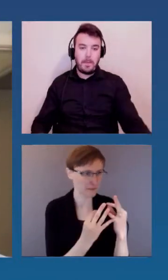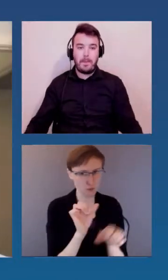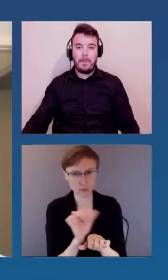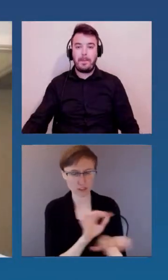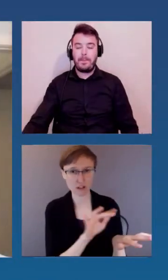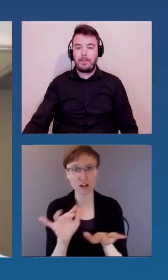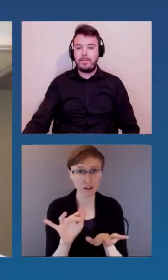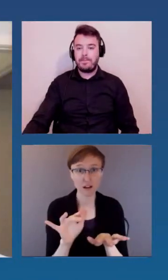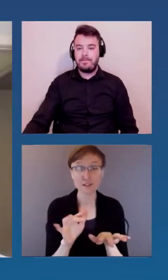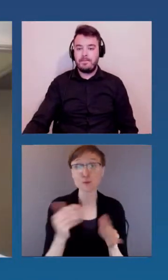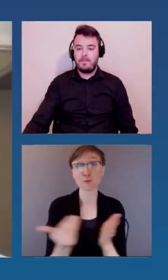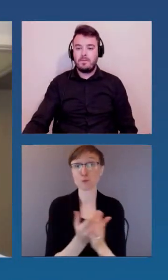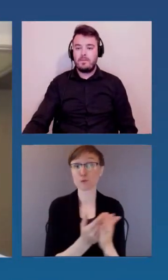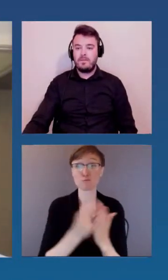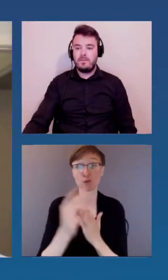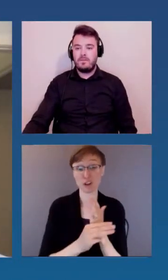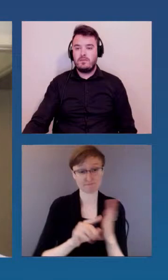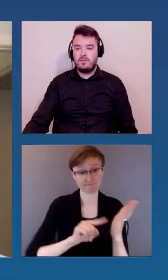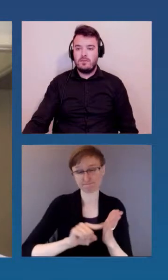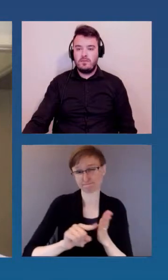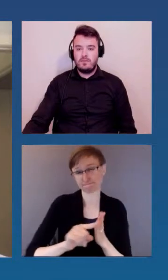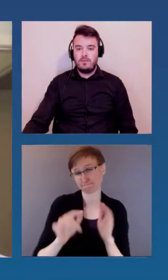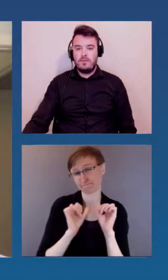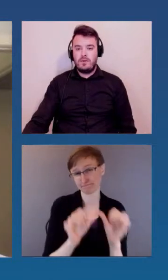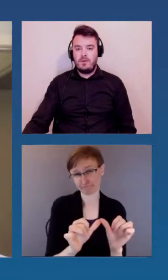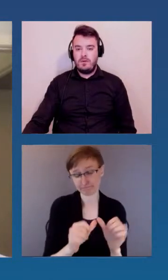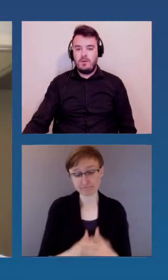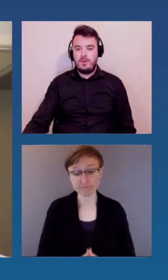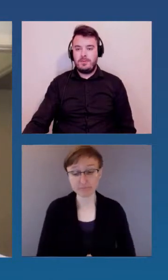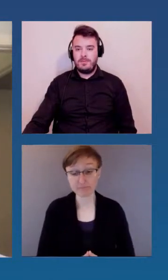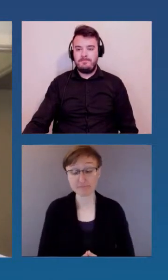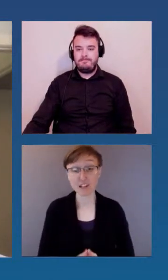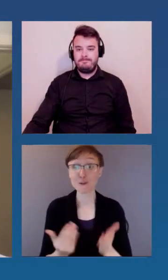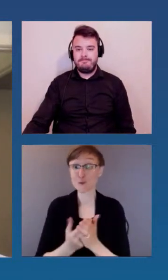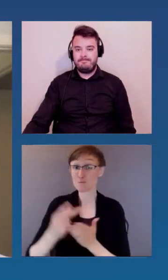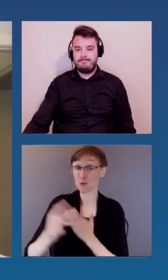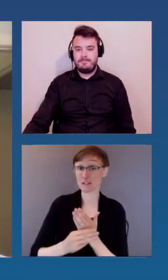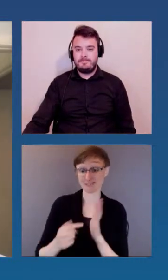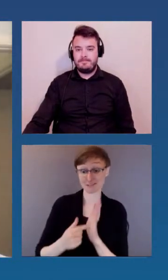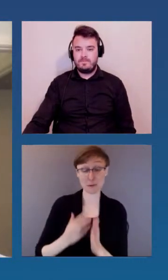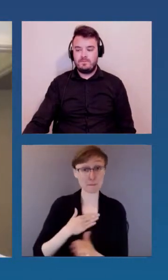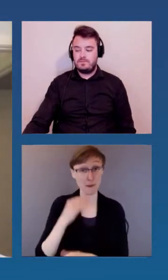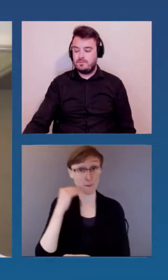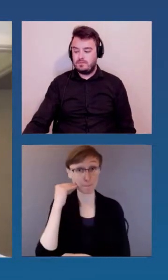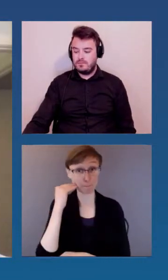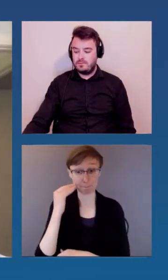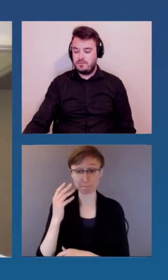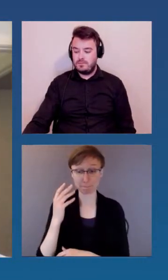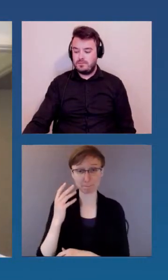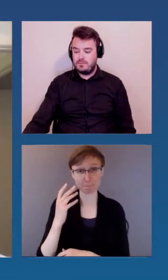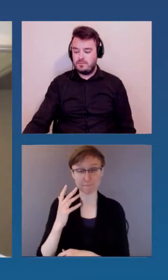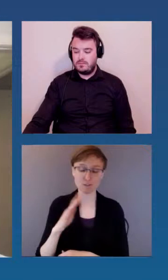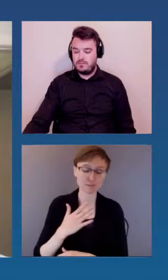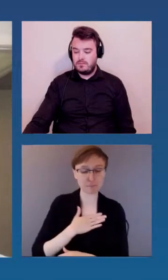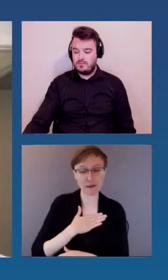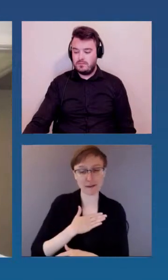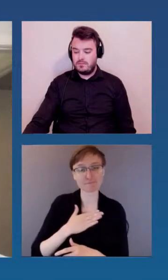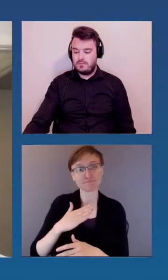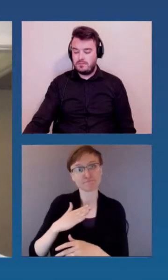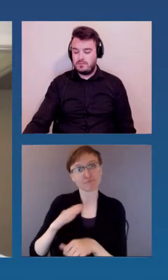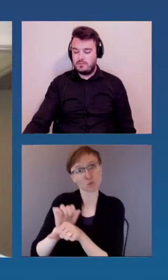Our researchers continue to contribute to solutions to some of the most pressing COVID-related problems The pandemic is